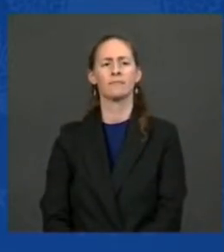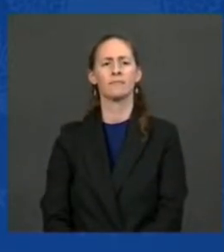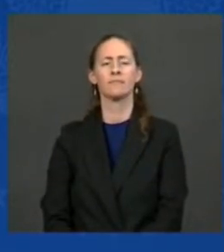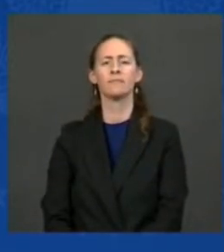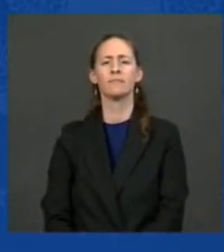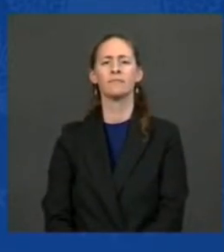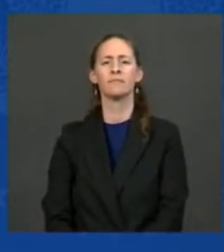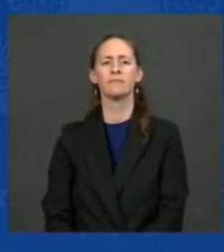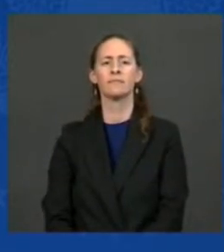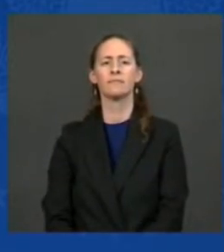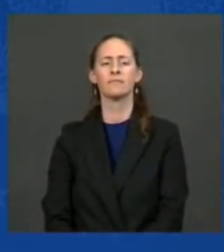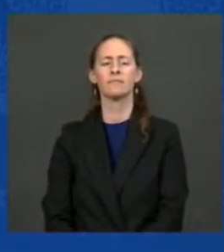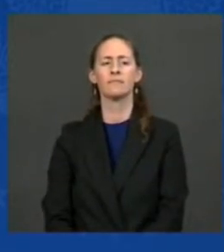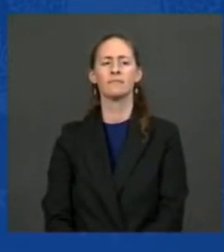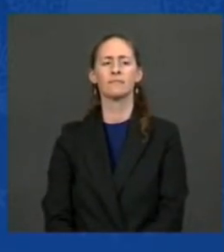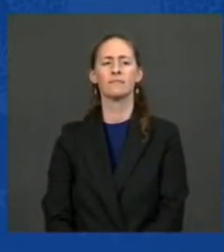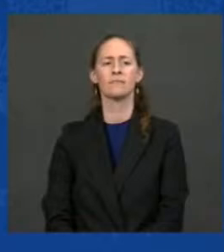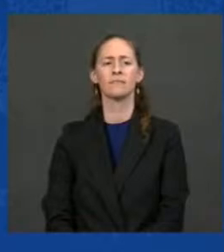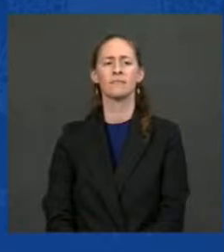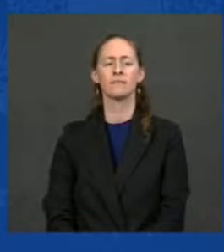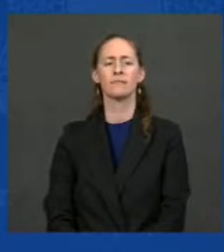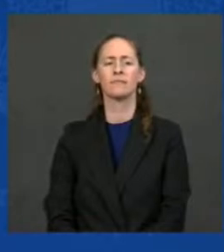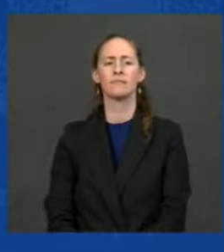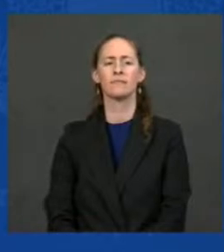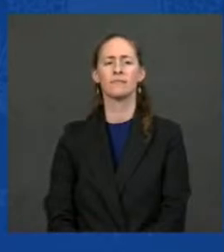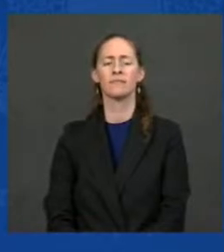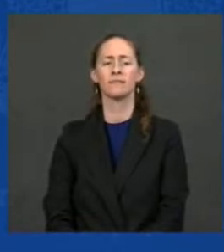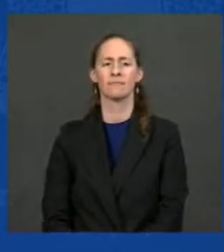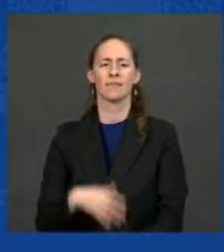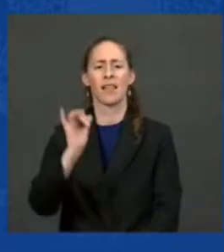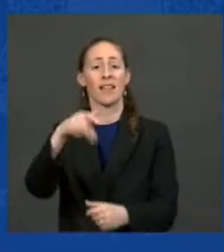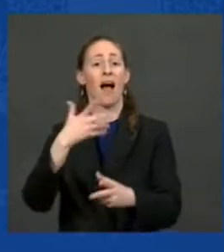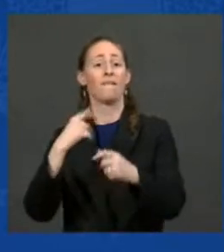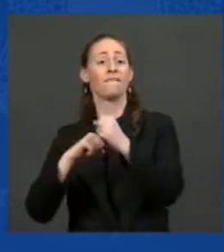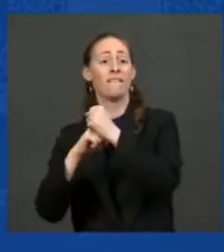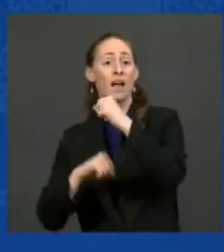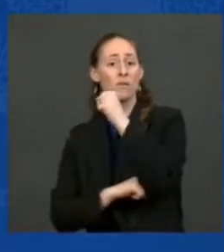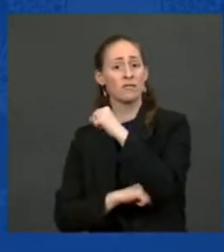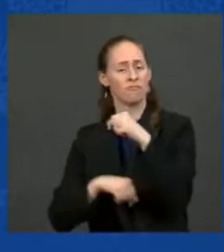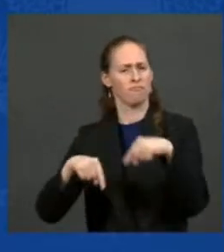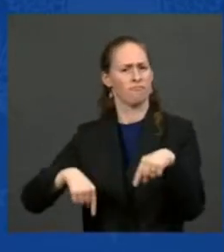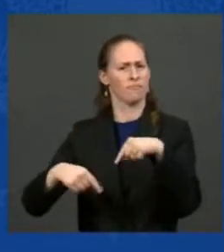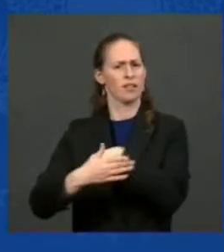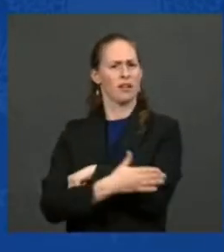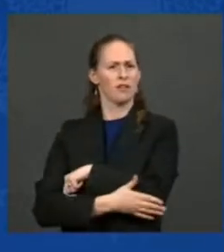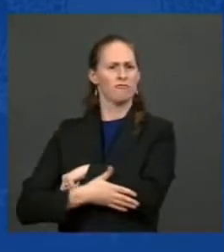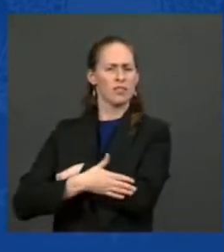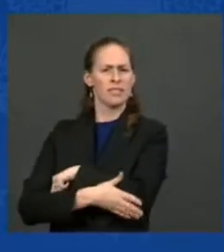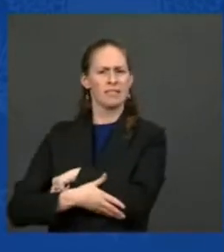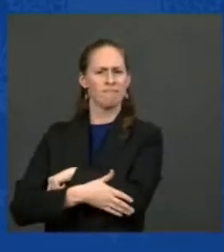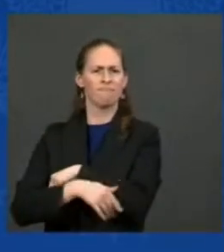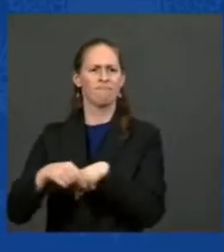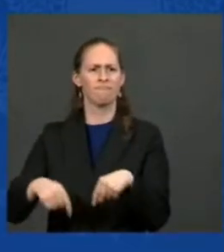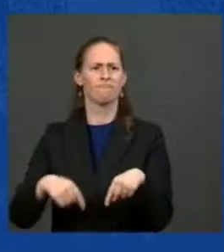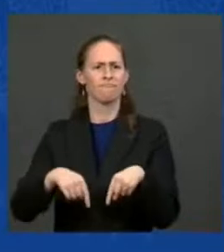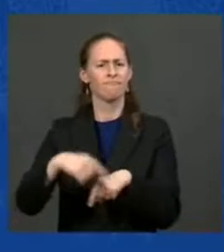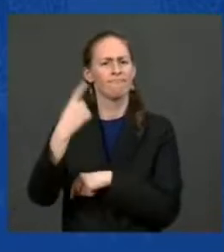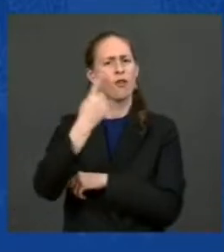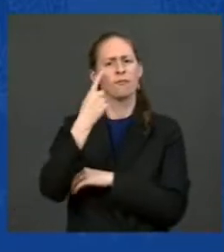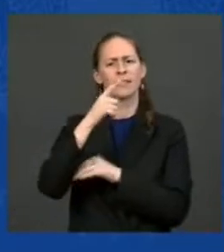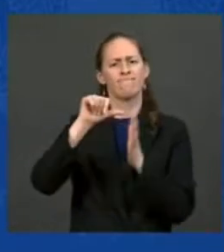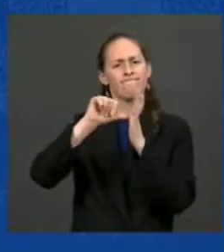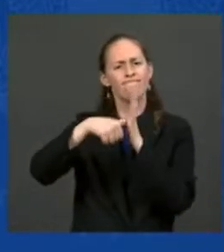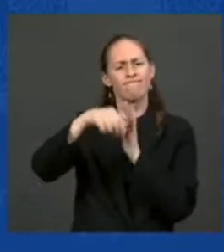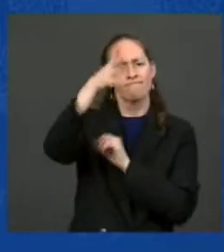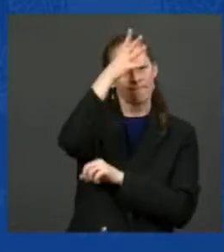That's the radical idea at the core of the founding of our nation. As I said, that all men and women are created equal. We really are endowed